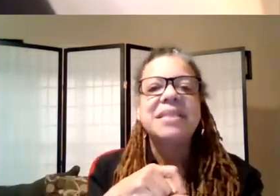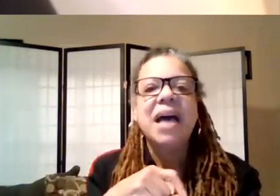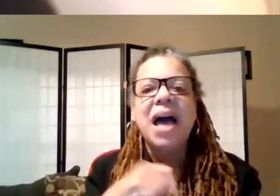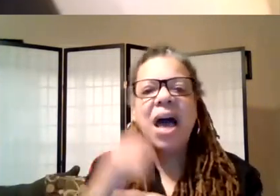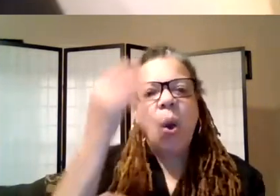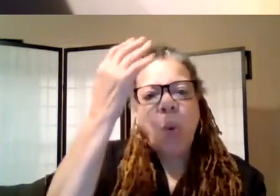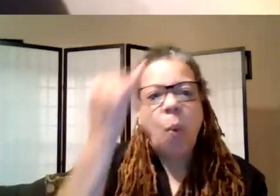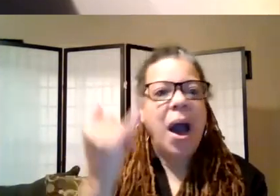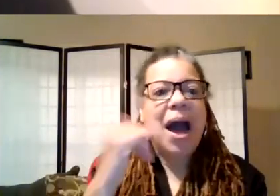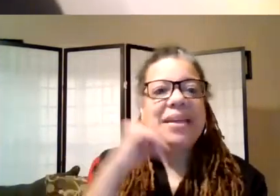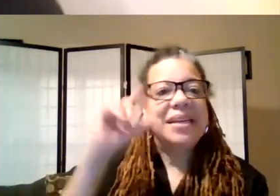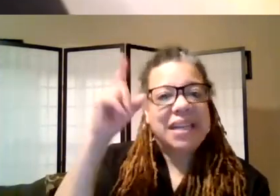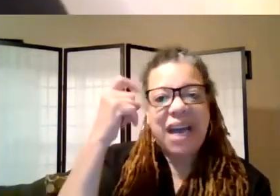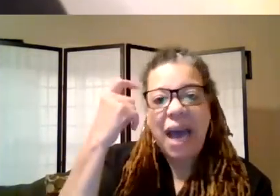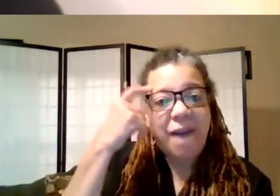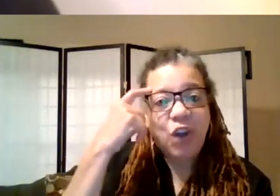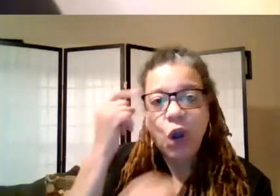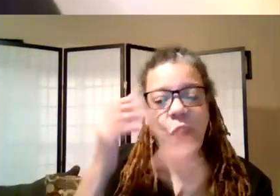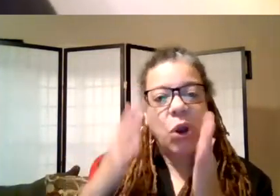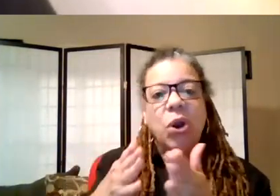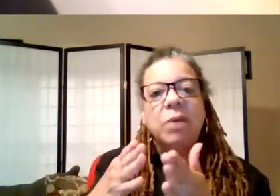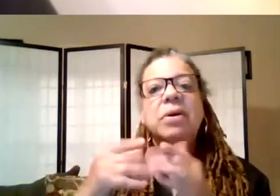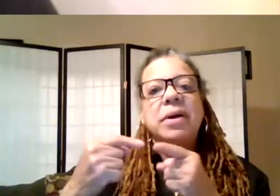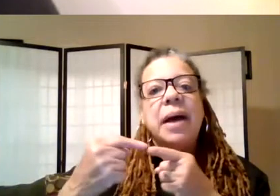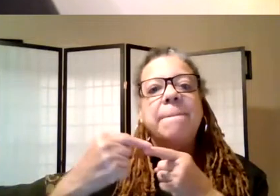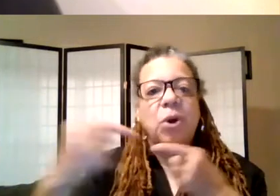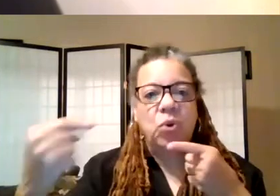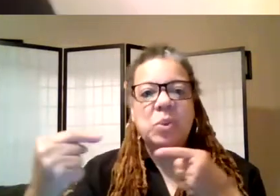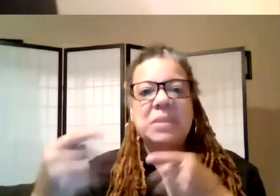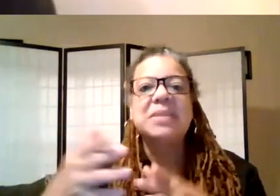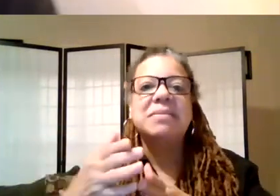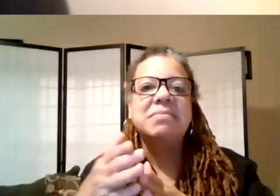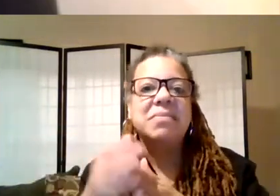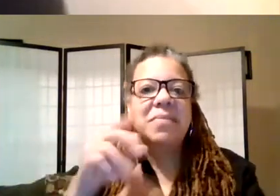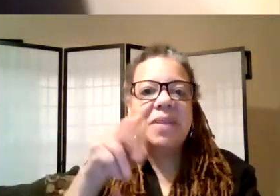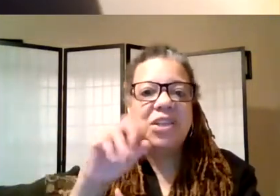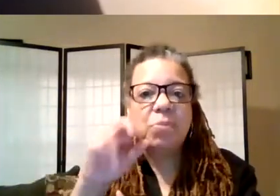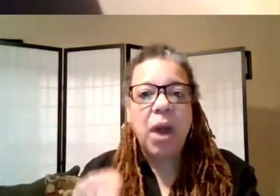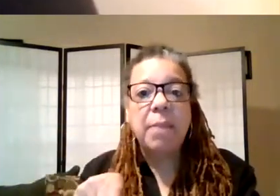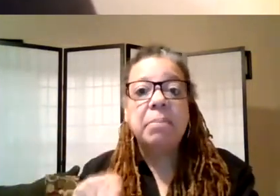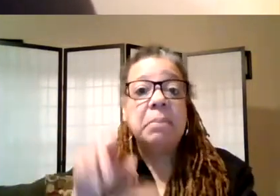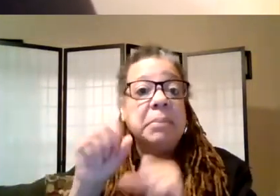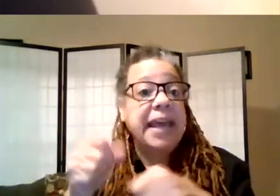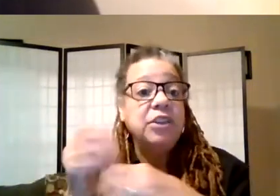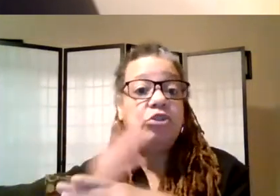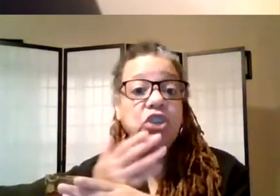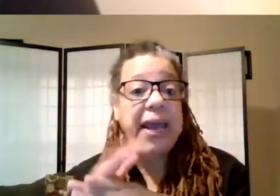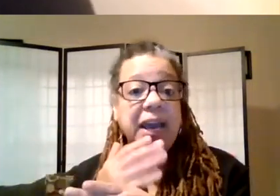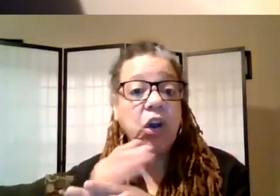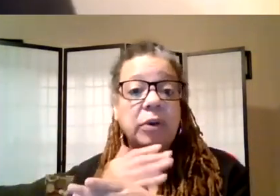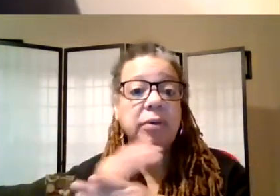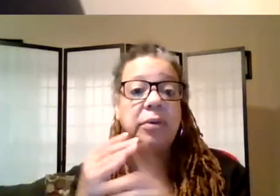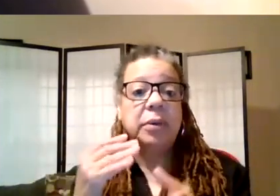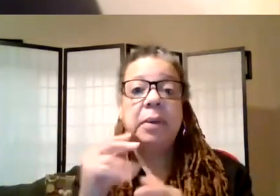why does Governor Newsom oppose this initiative? Do you care to share? And I'm sure people are also wondering, those